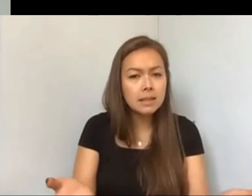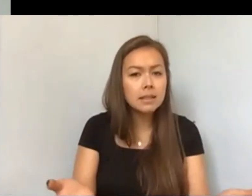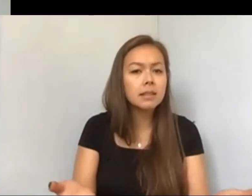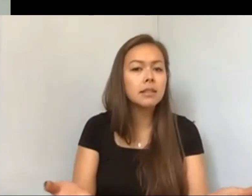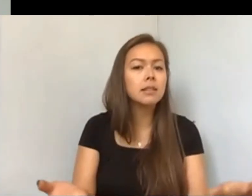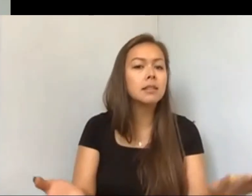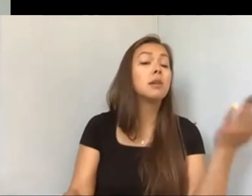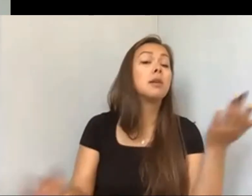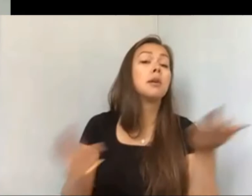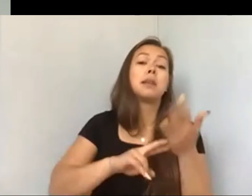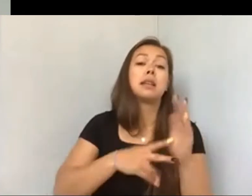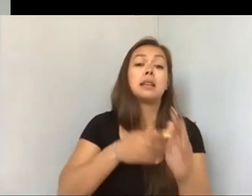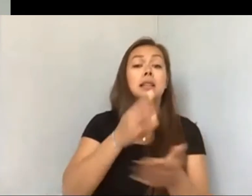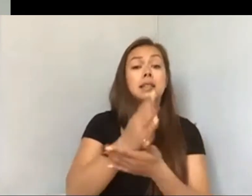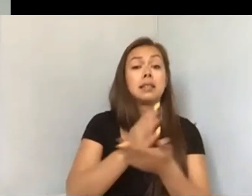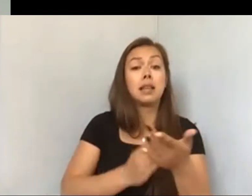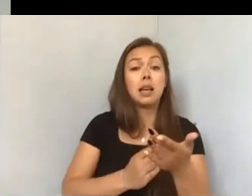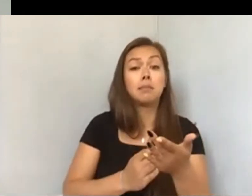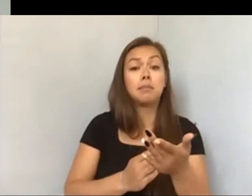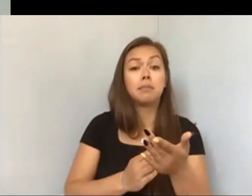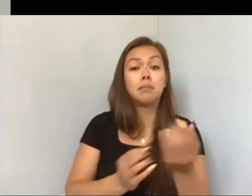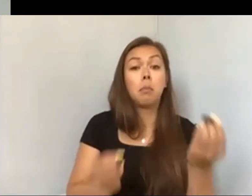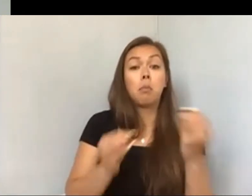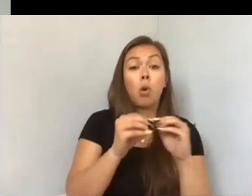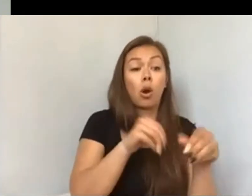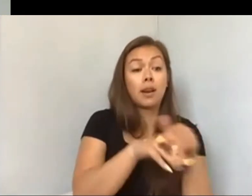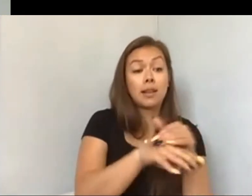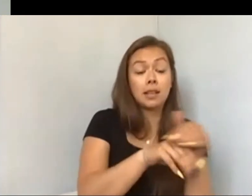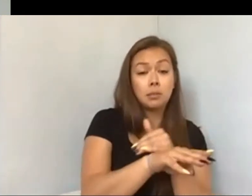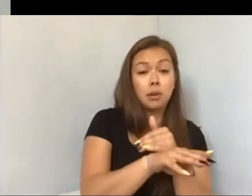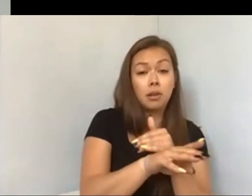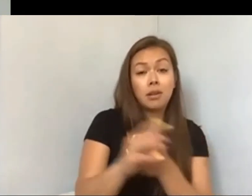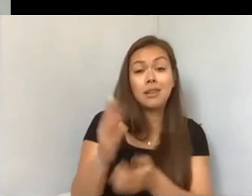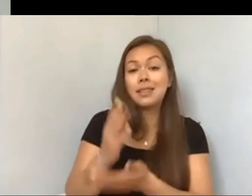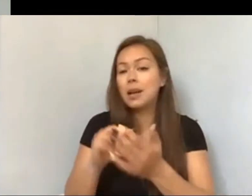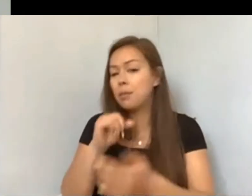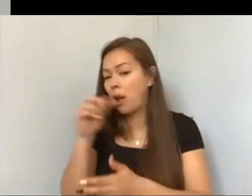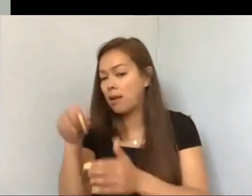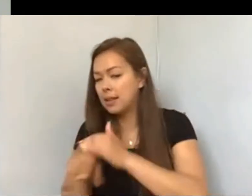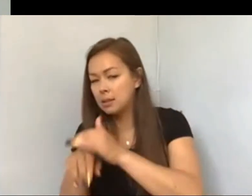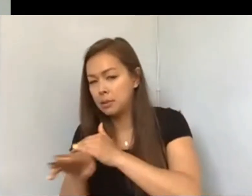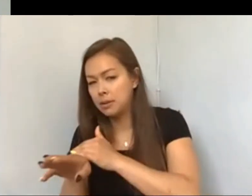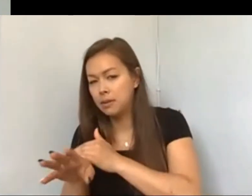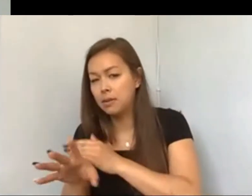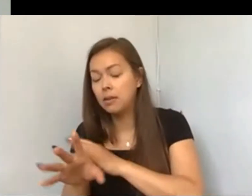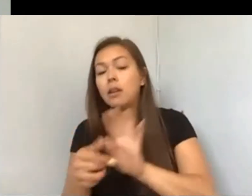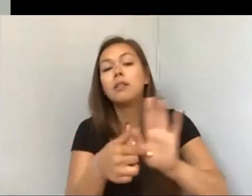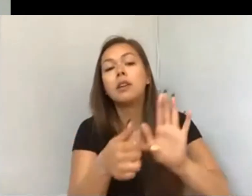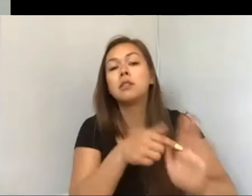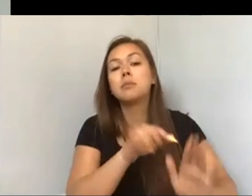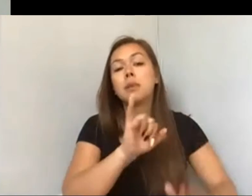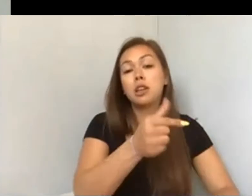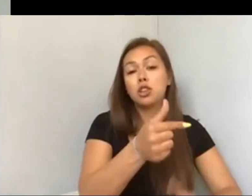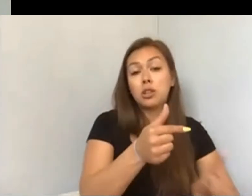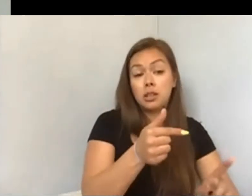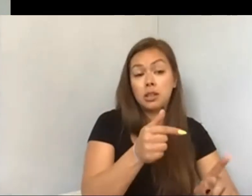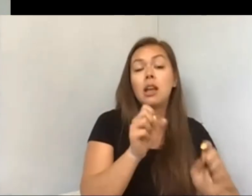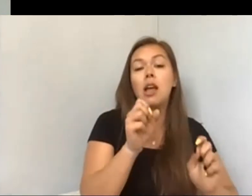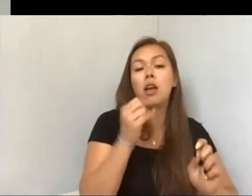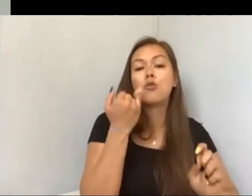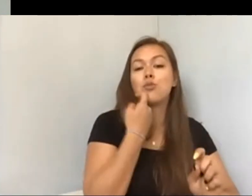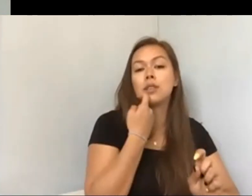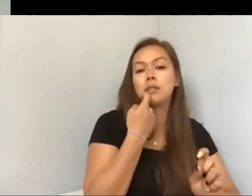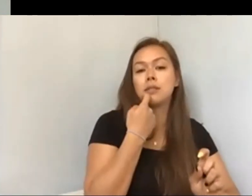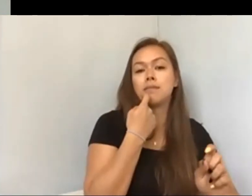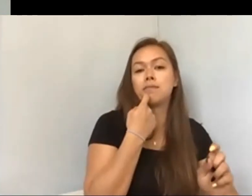recently Instagram added the ability to include alt text. But for instance, if you're on your iPhone and you're trying to use